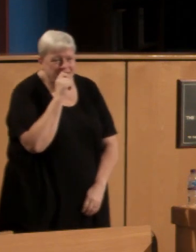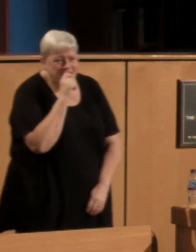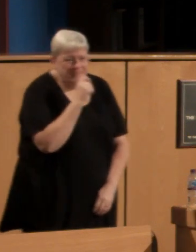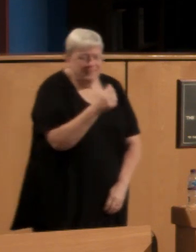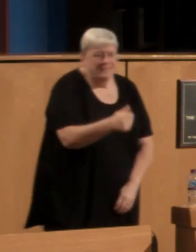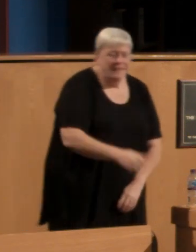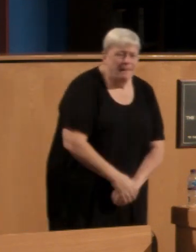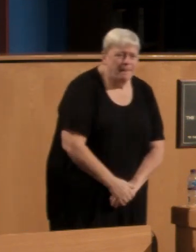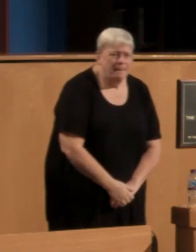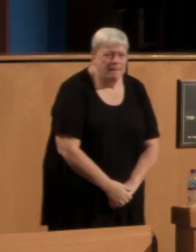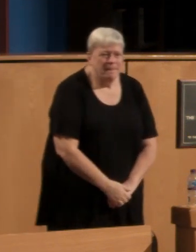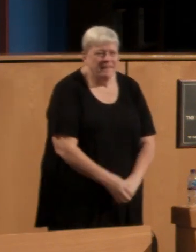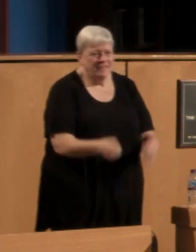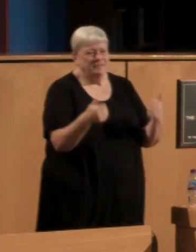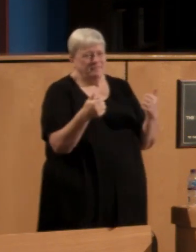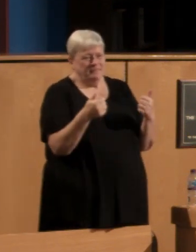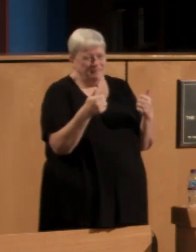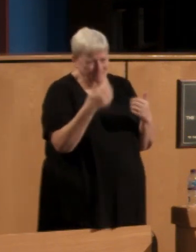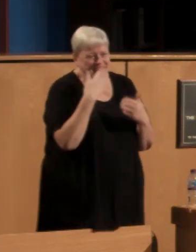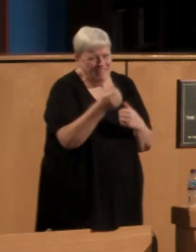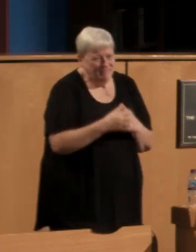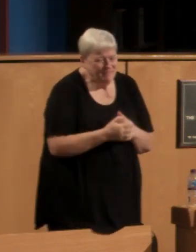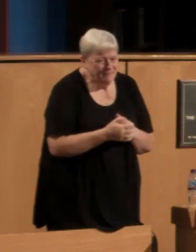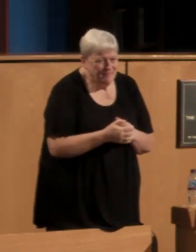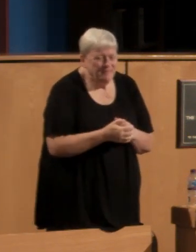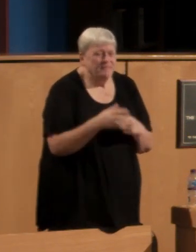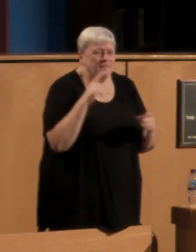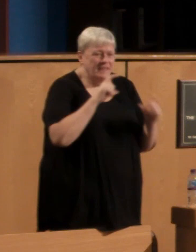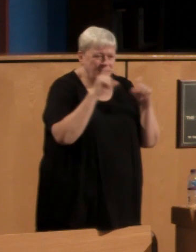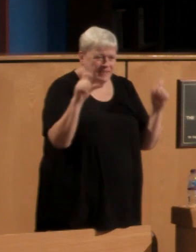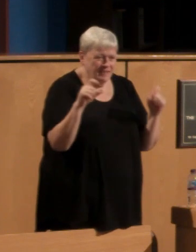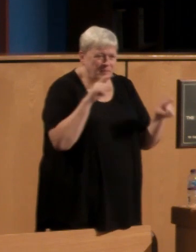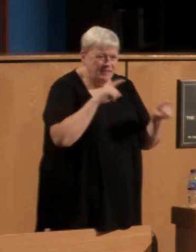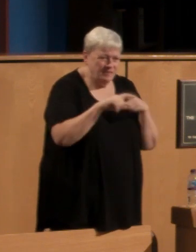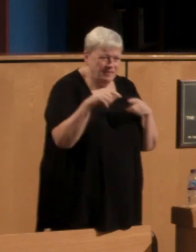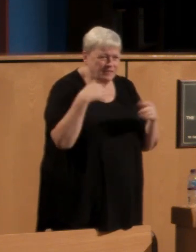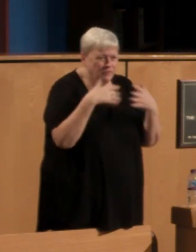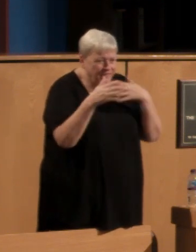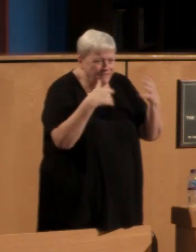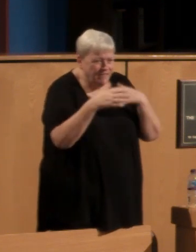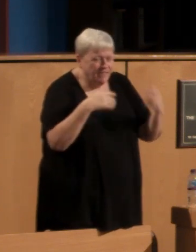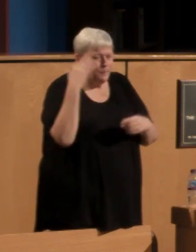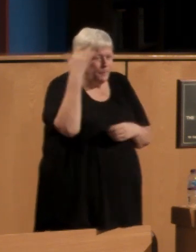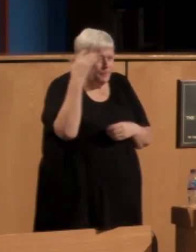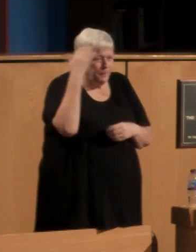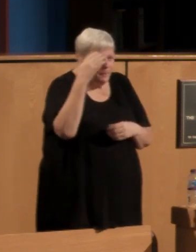right. Hi. So I'll try and phrase my question. I've been trying to figure it out this entire time, but all of you will be writing things